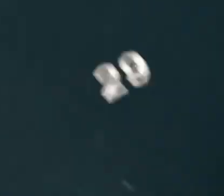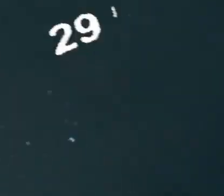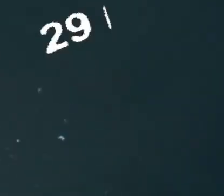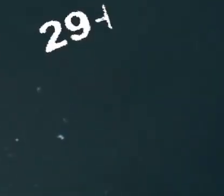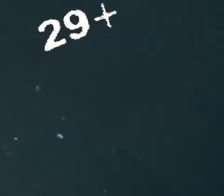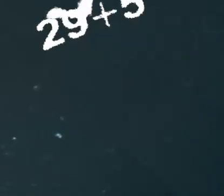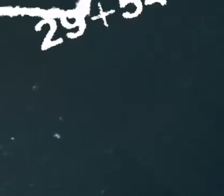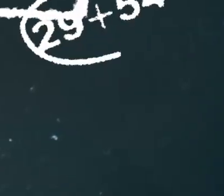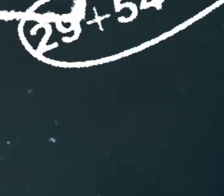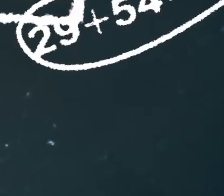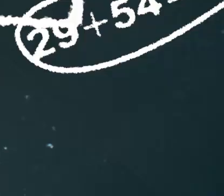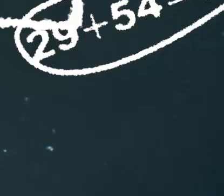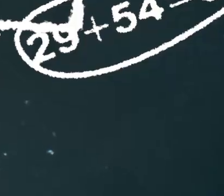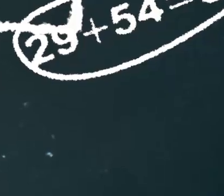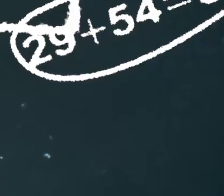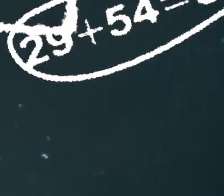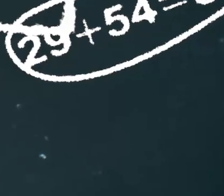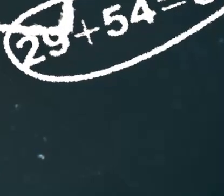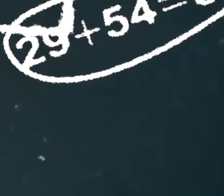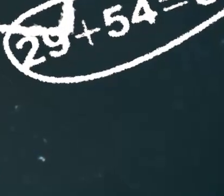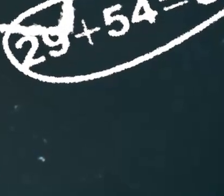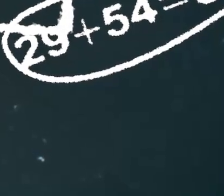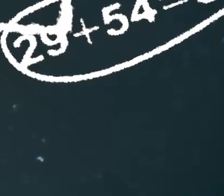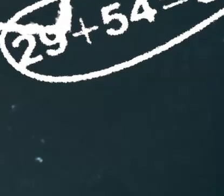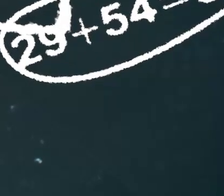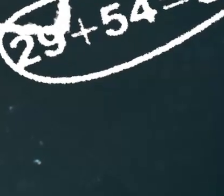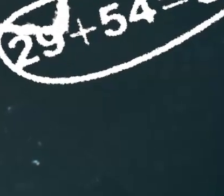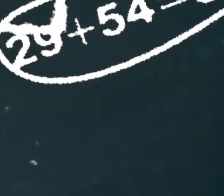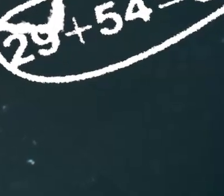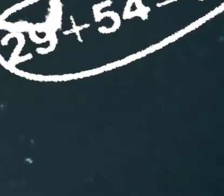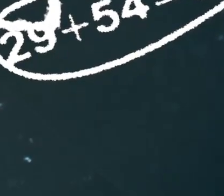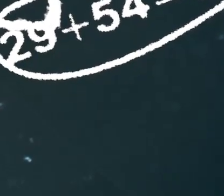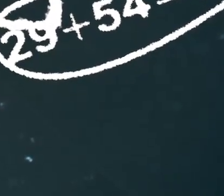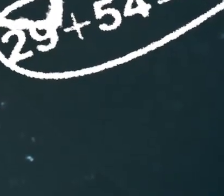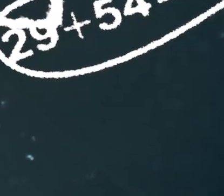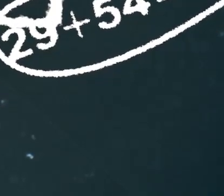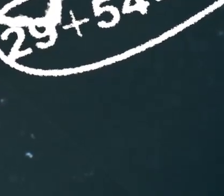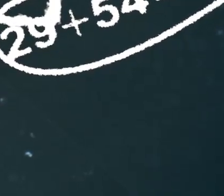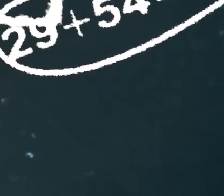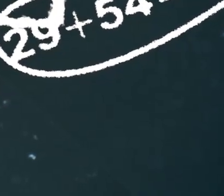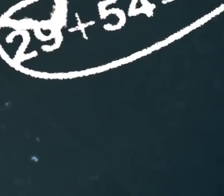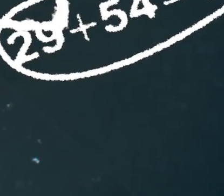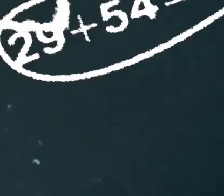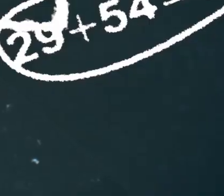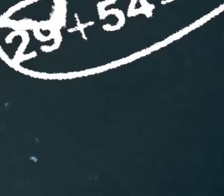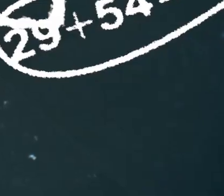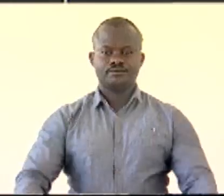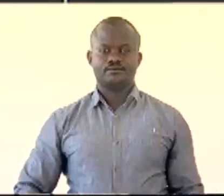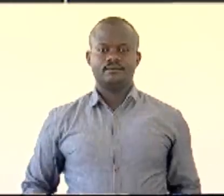Welcome to Study Time, a televised home learning program produced by Rwanda Education